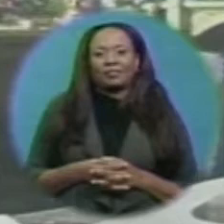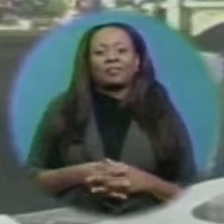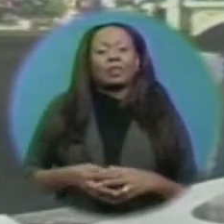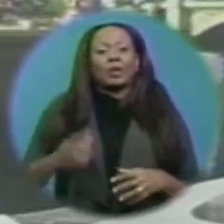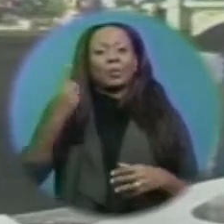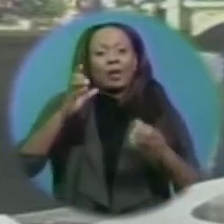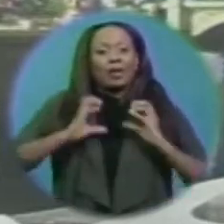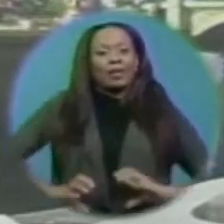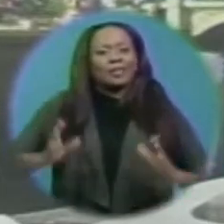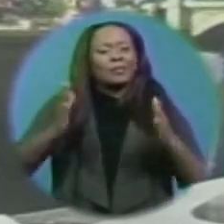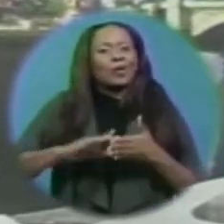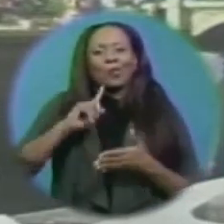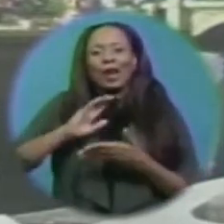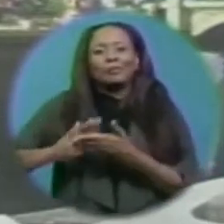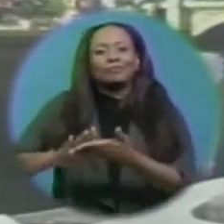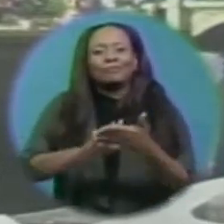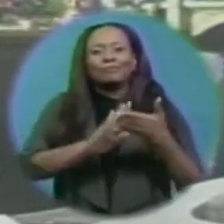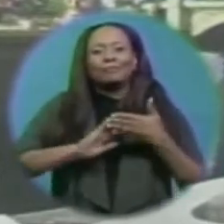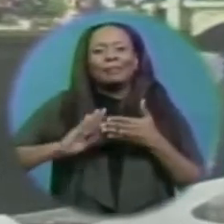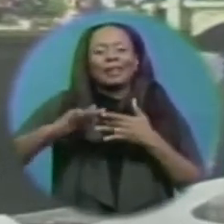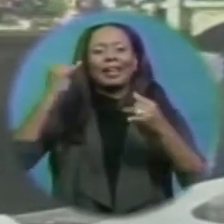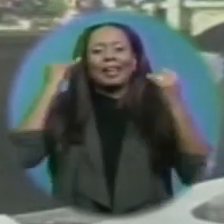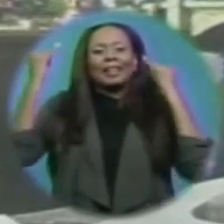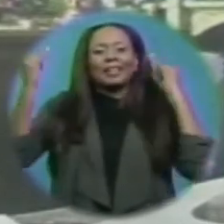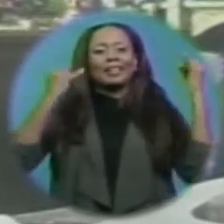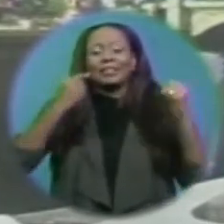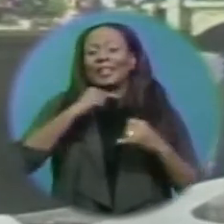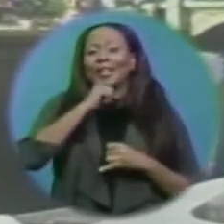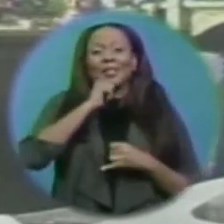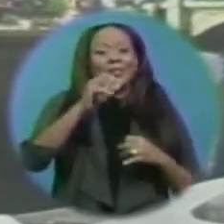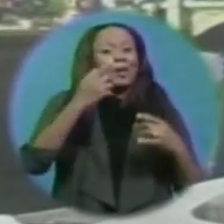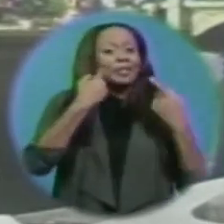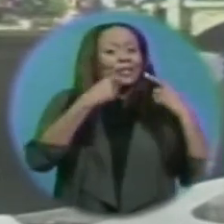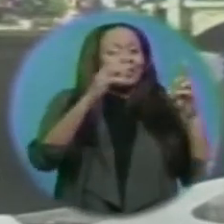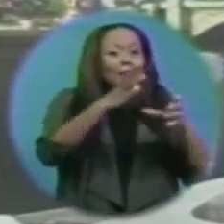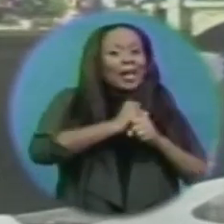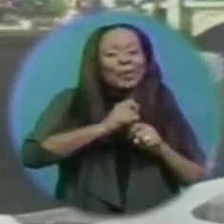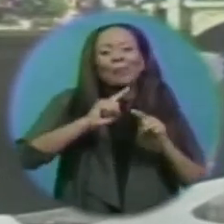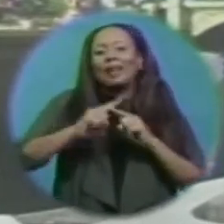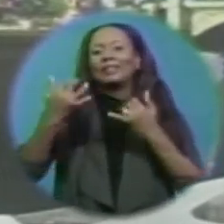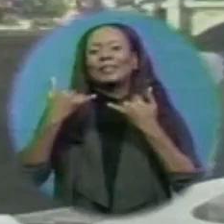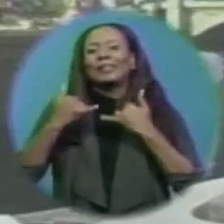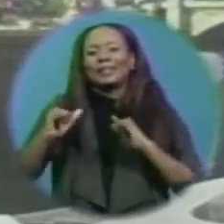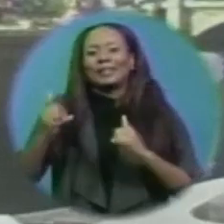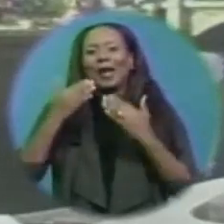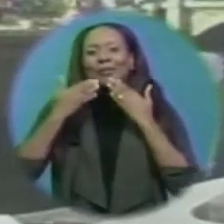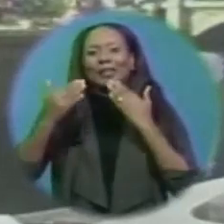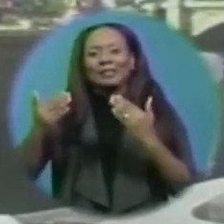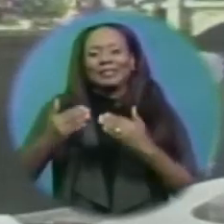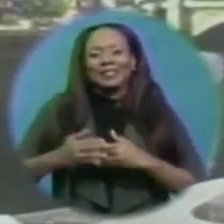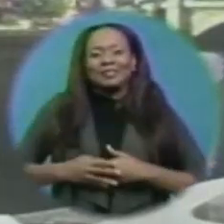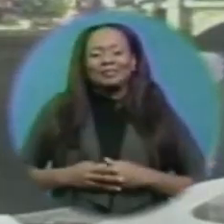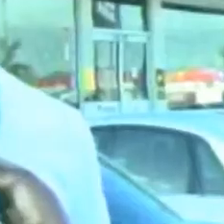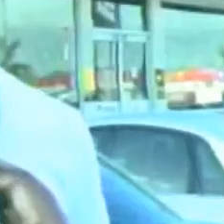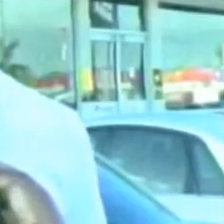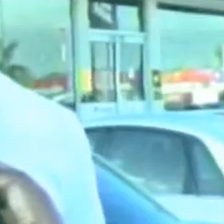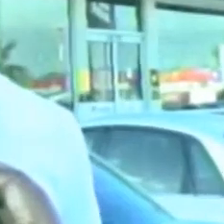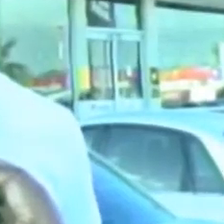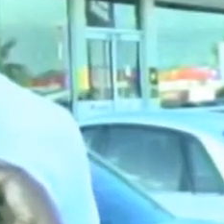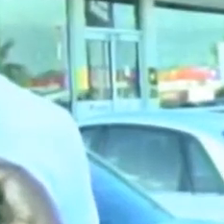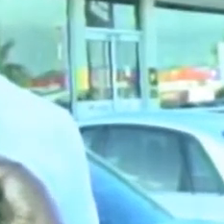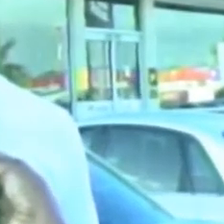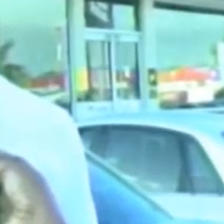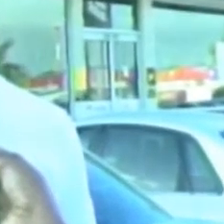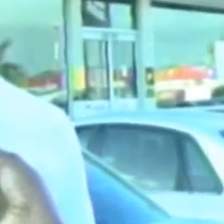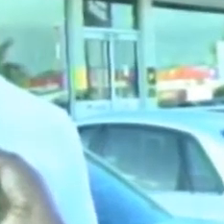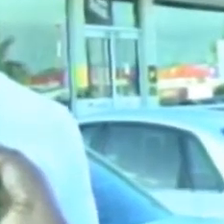This customer was praiseworthy of the initiative, even though he was unsuccessful in getting what he wanted. I believe that it would